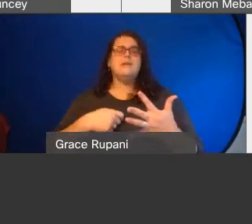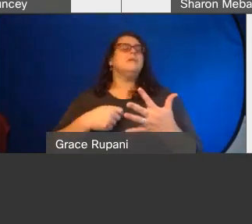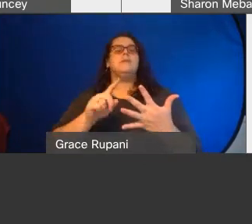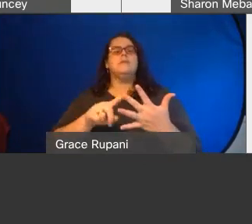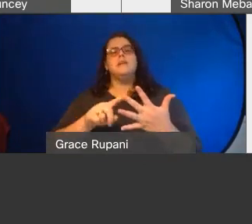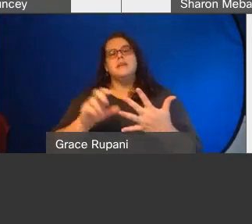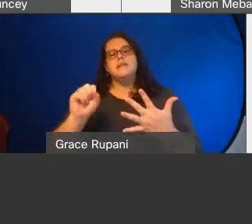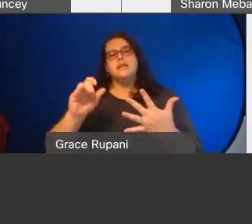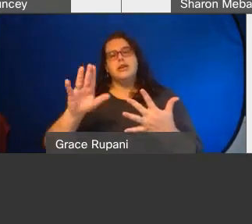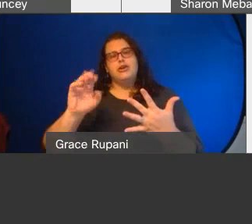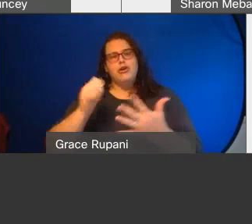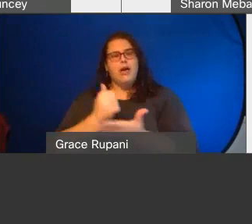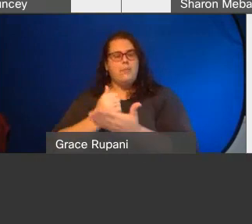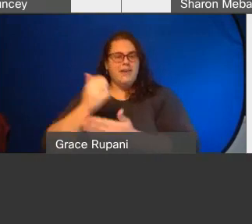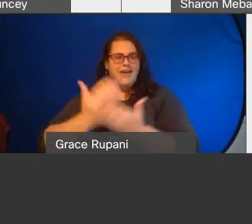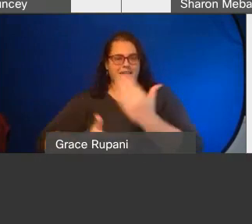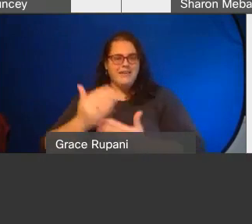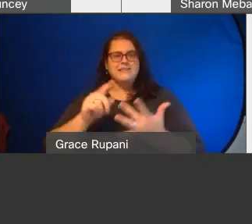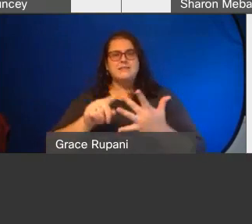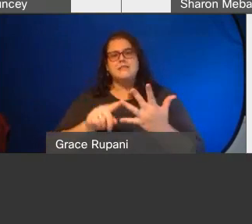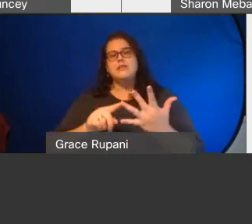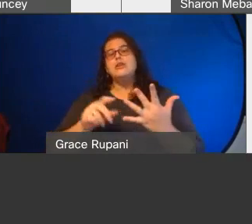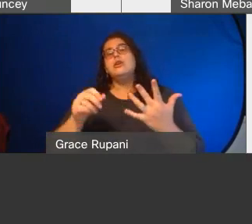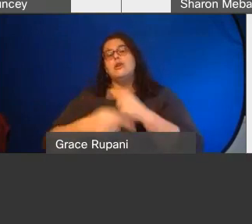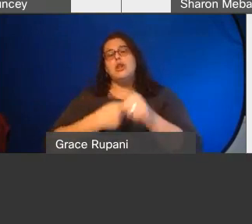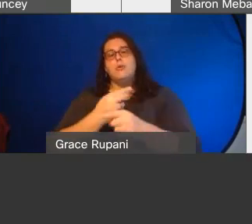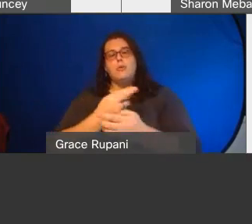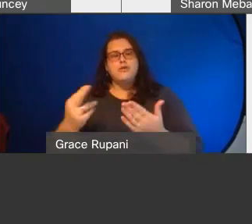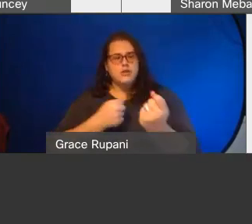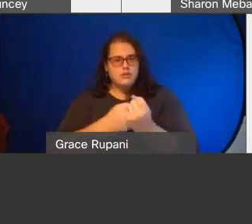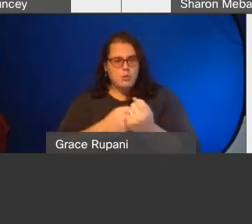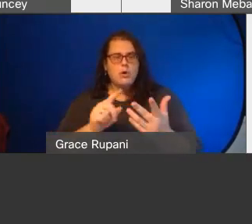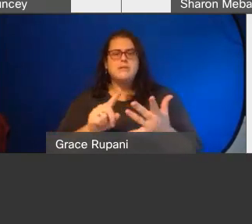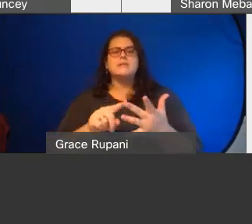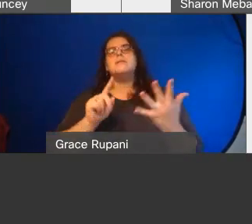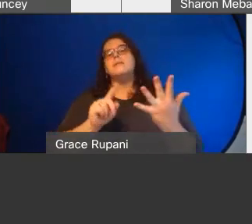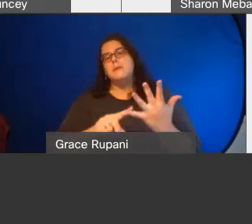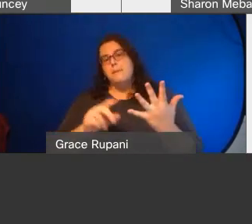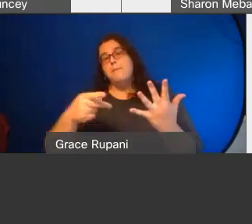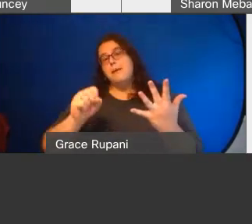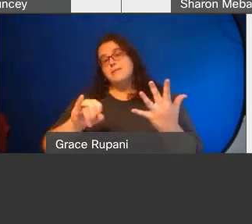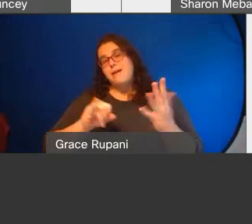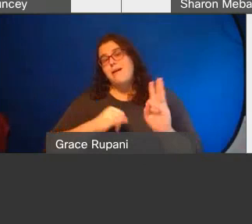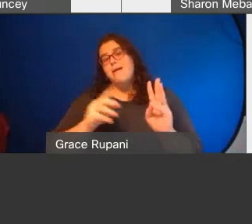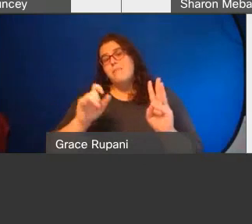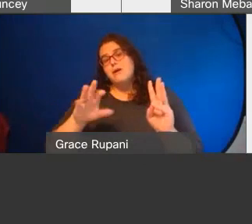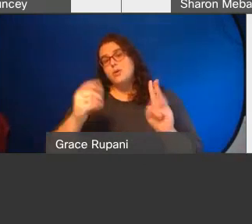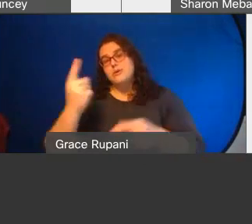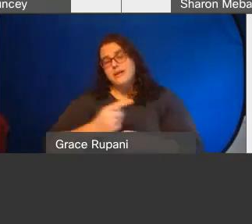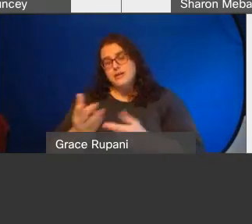Hands, Global Resources and Supports, PSI, Metro Day Services, and Brooklyn Senior Day